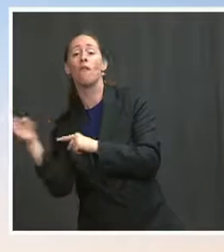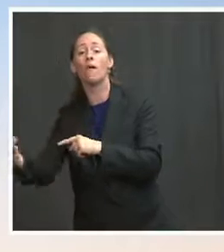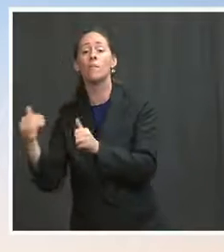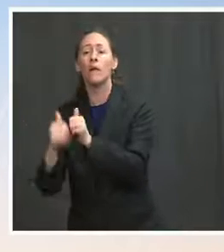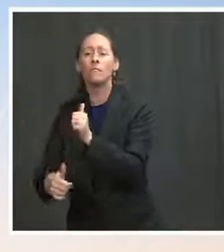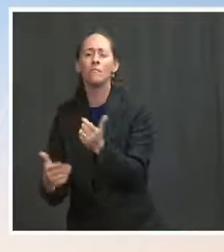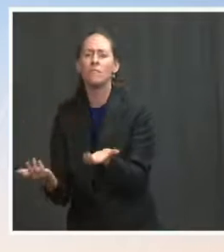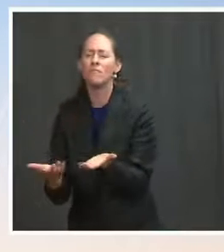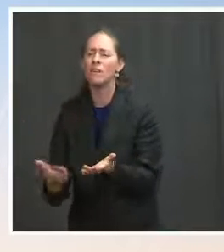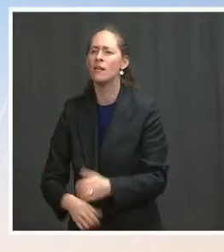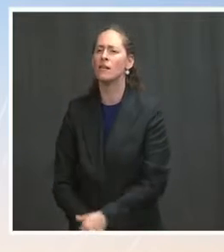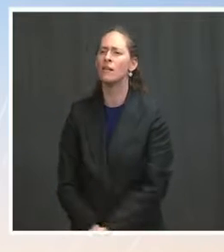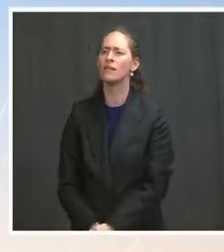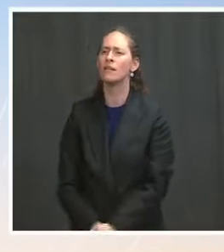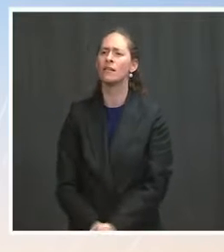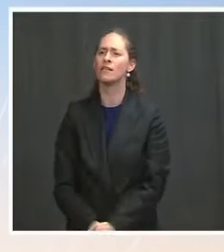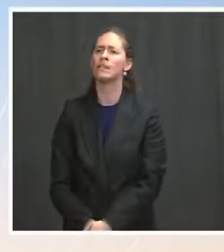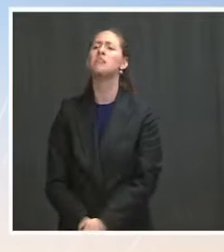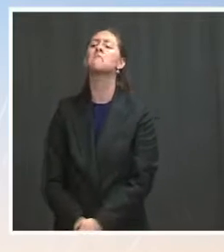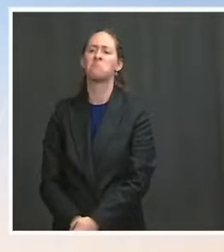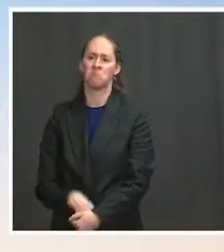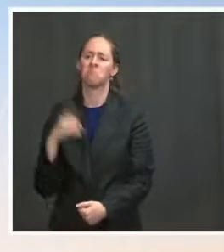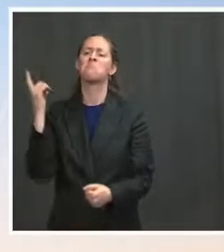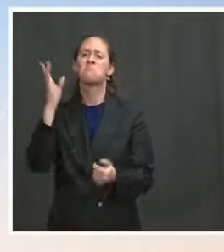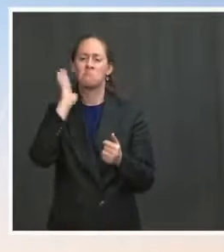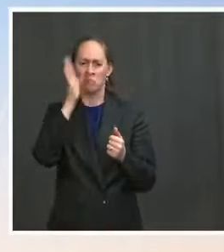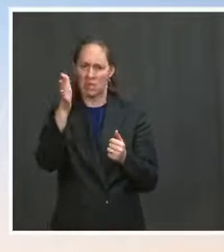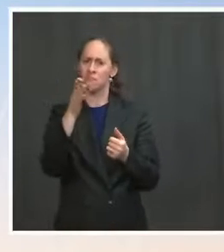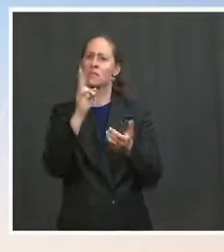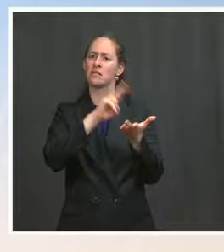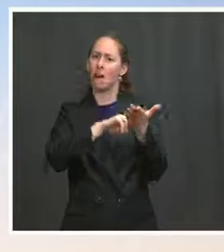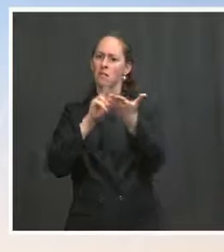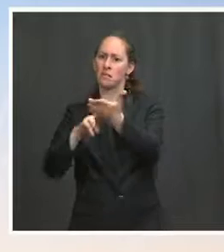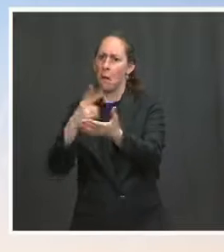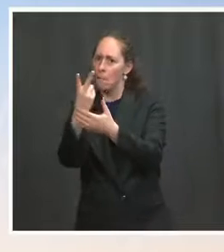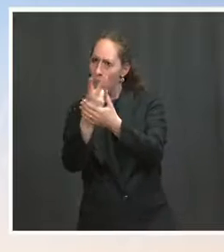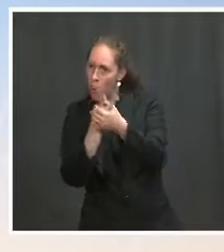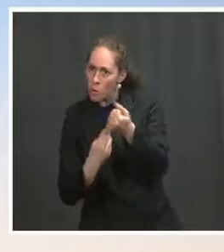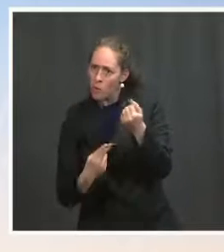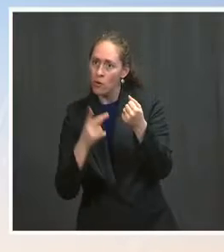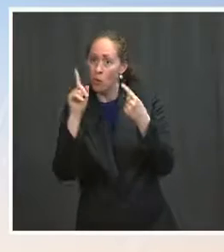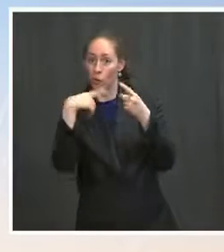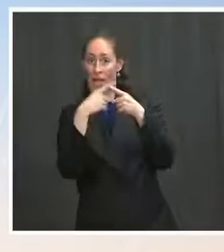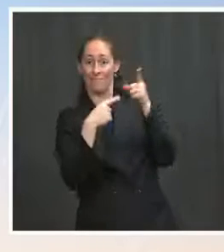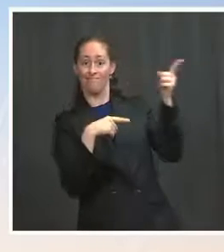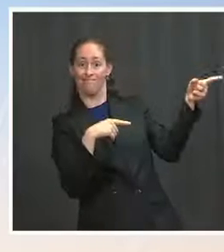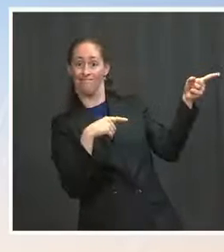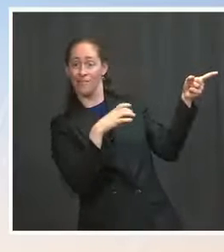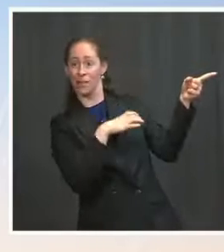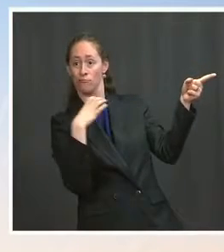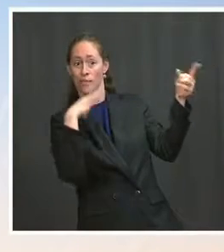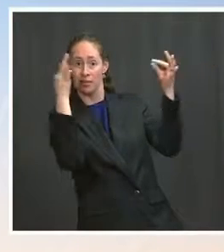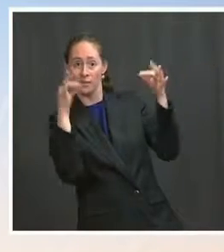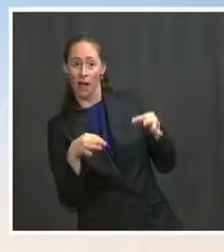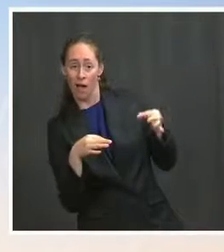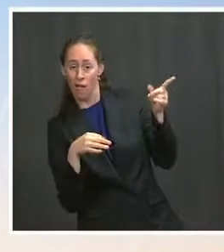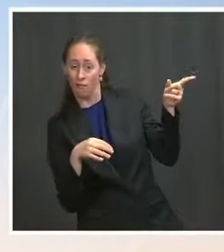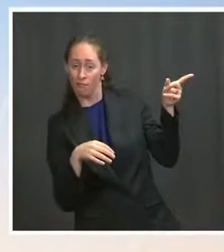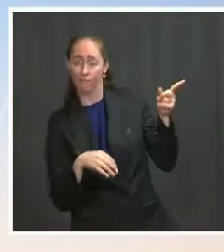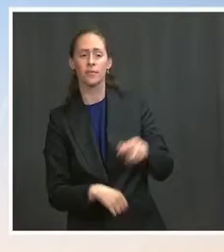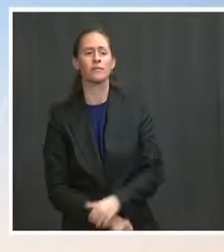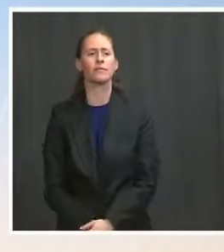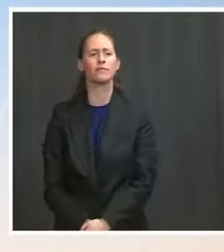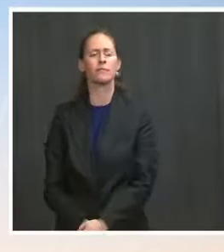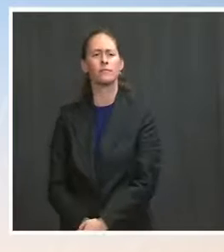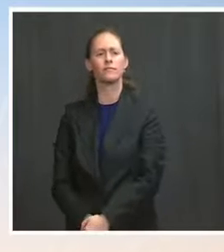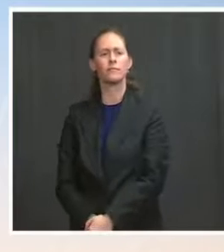and he will leave it to leaders in Congress to determine the timeline and the sequencing. Go ahead. So just to follow up both on that and Darlene's question, the issue